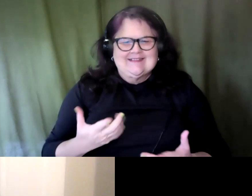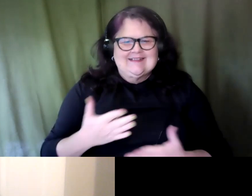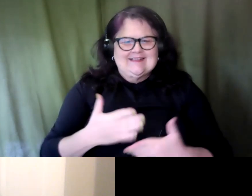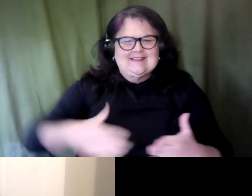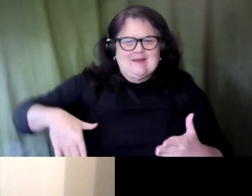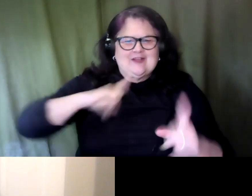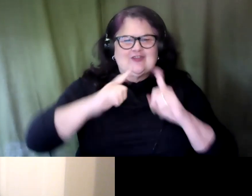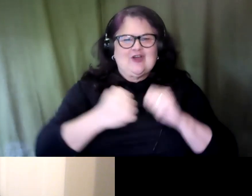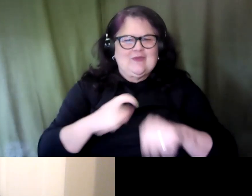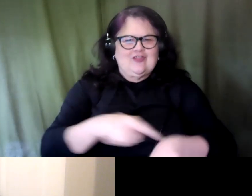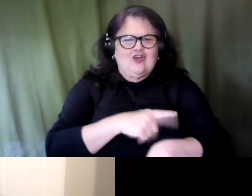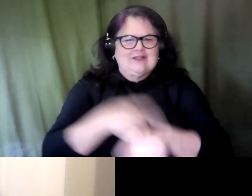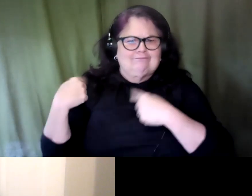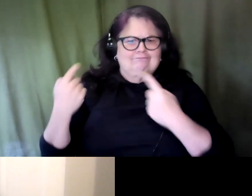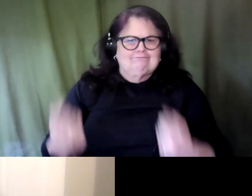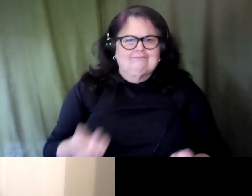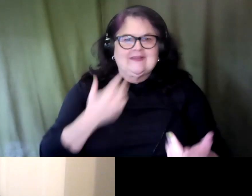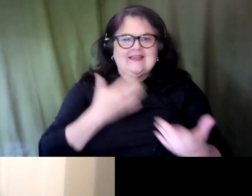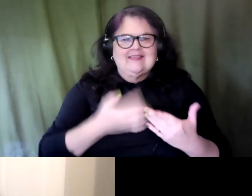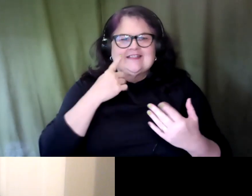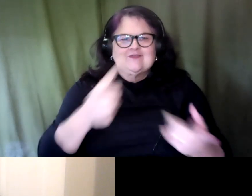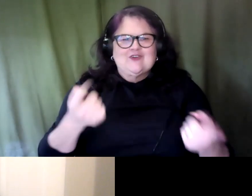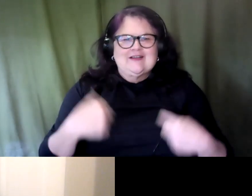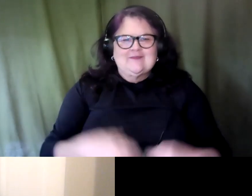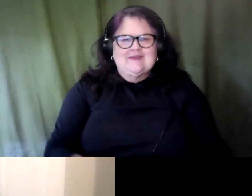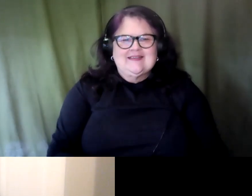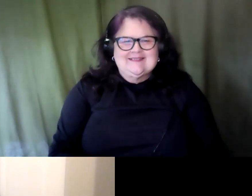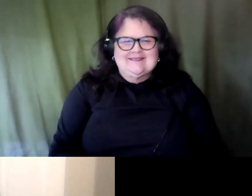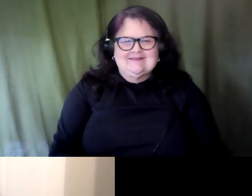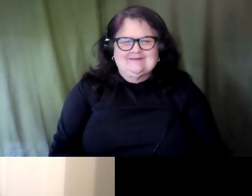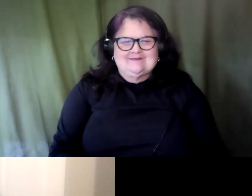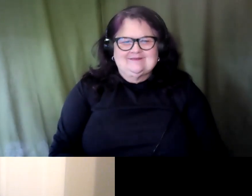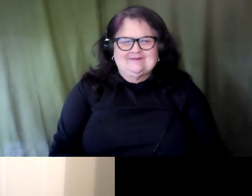to in a long time. Thanks for being here. Okay.